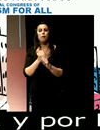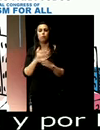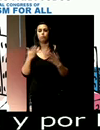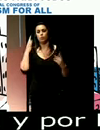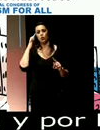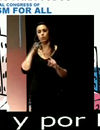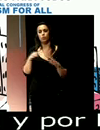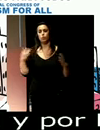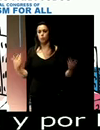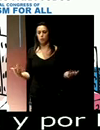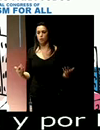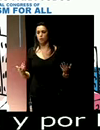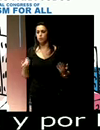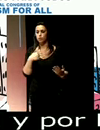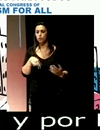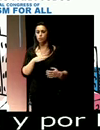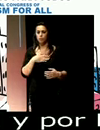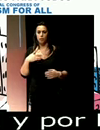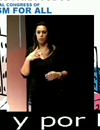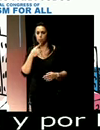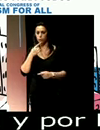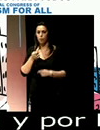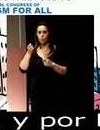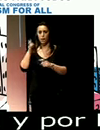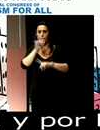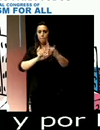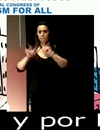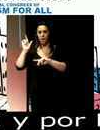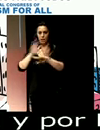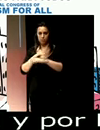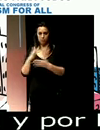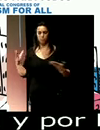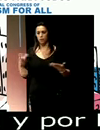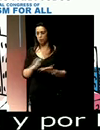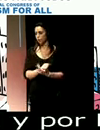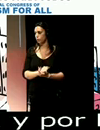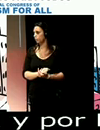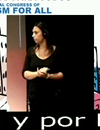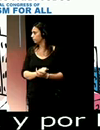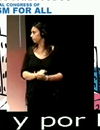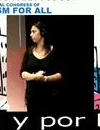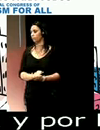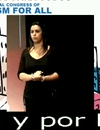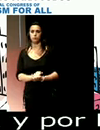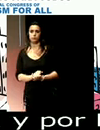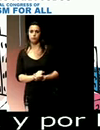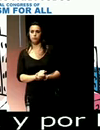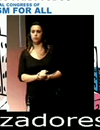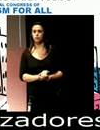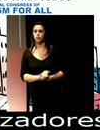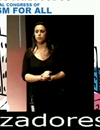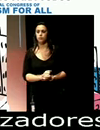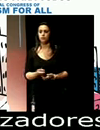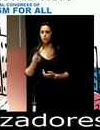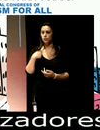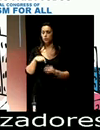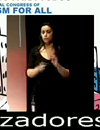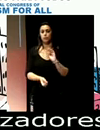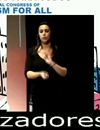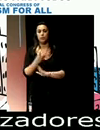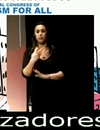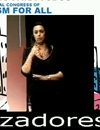Village for All is a company born in Italy in 2008. It's fruit of more than 20 years